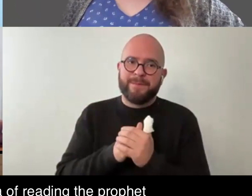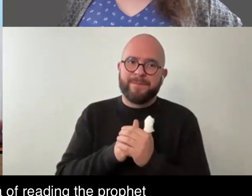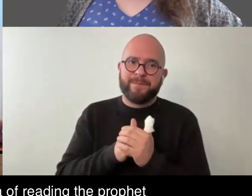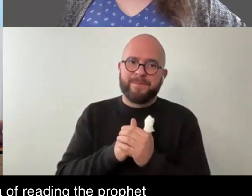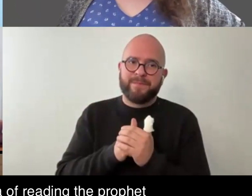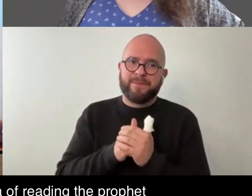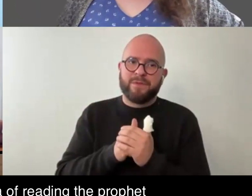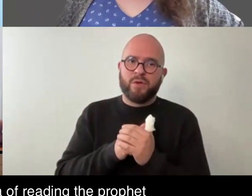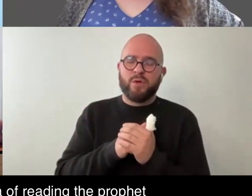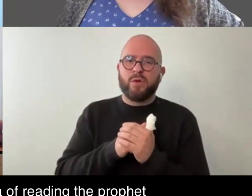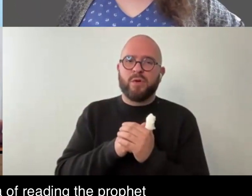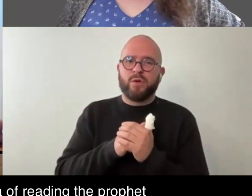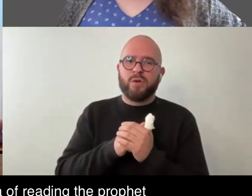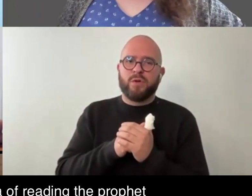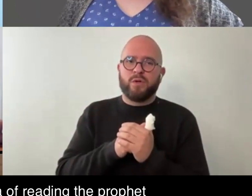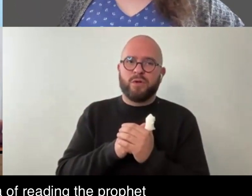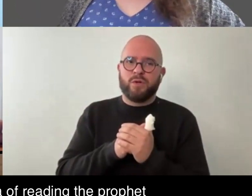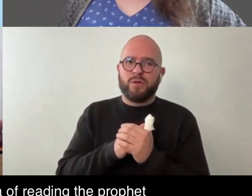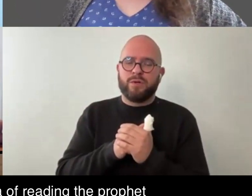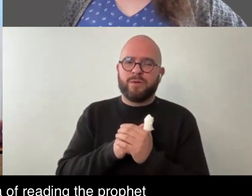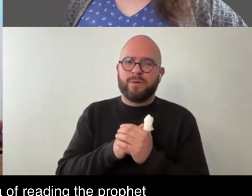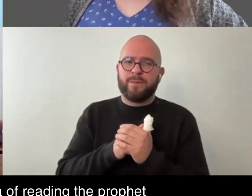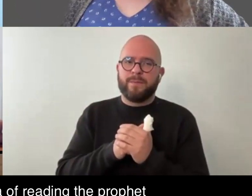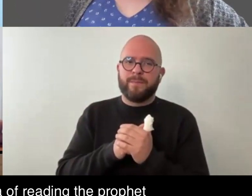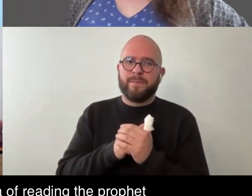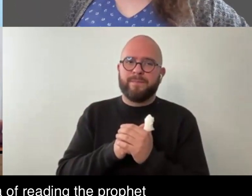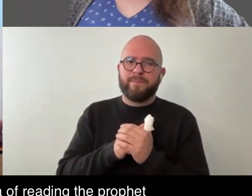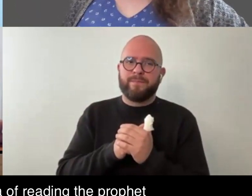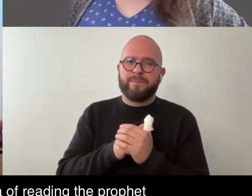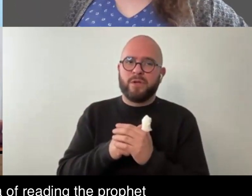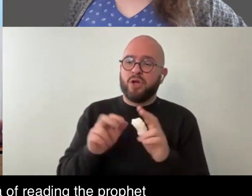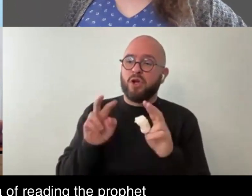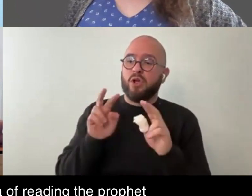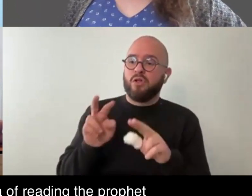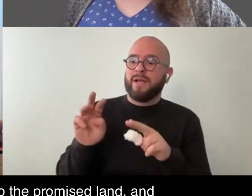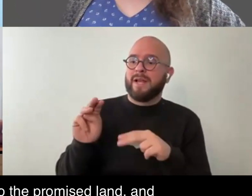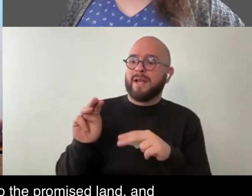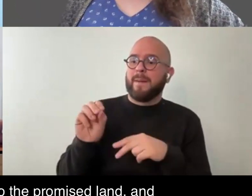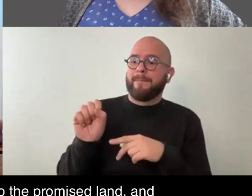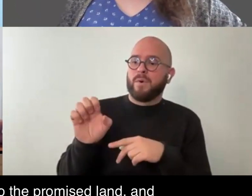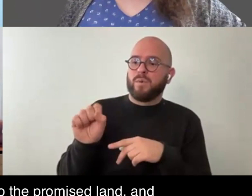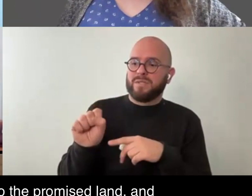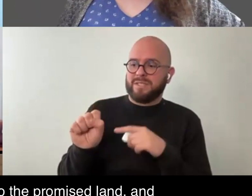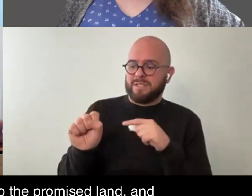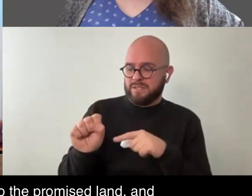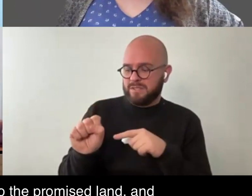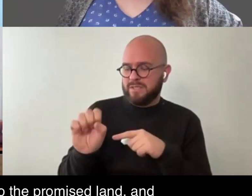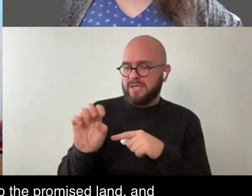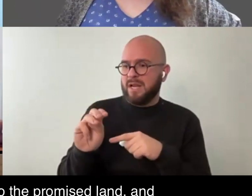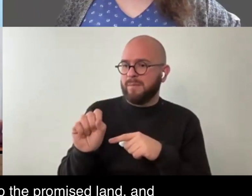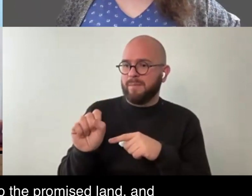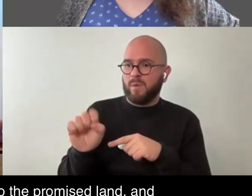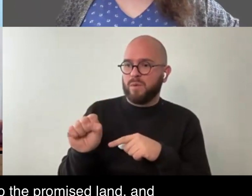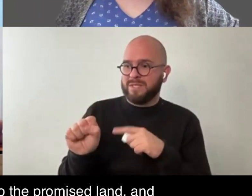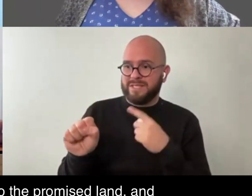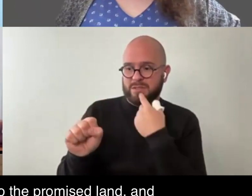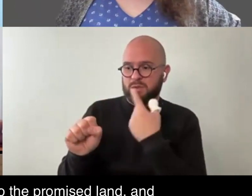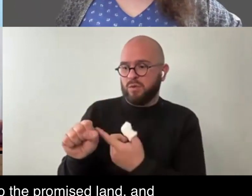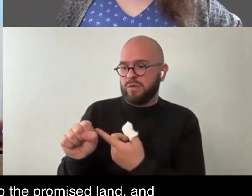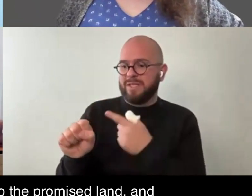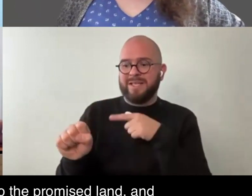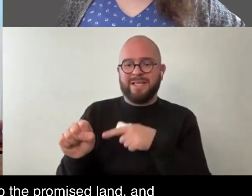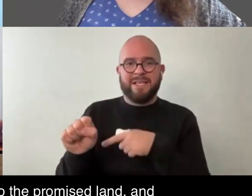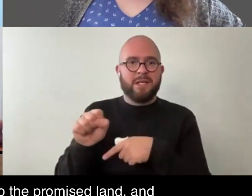prophet Moses as one who is never, who is told that he will not enter into the promised